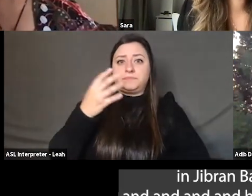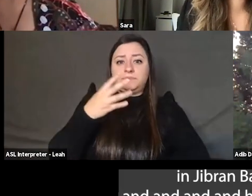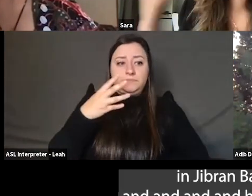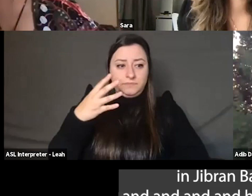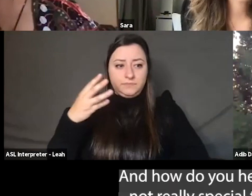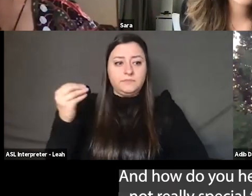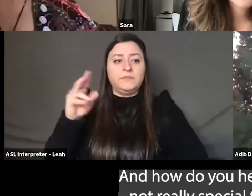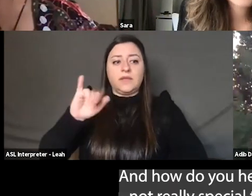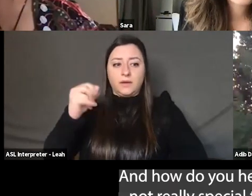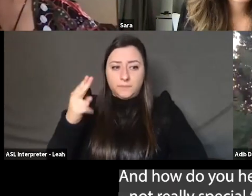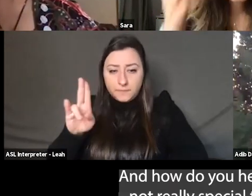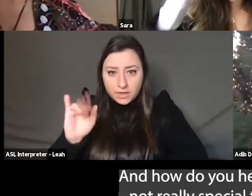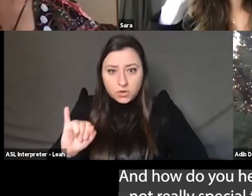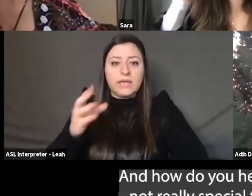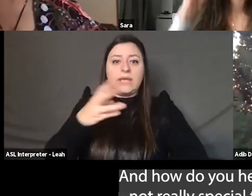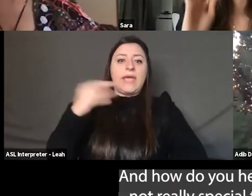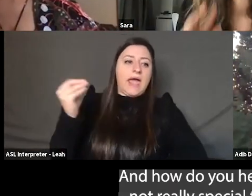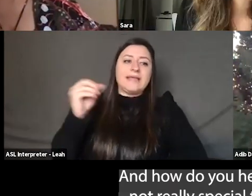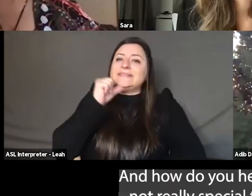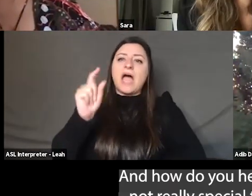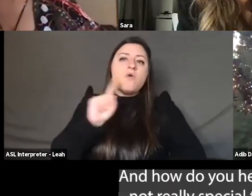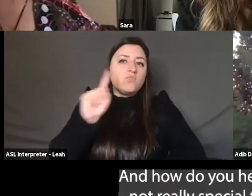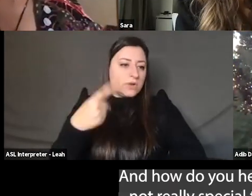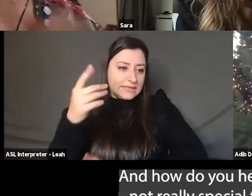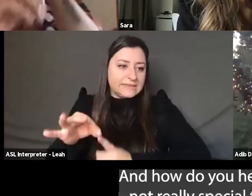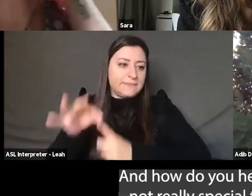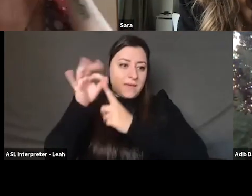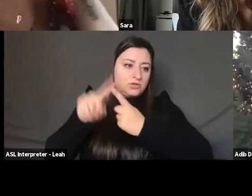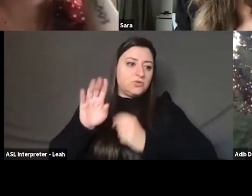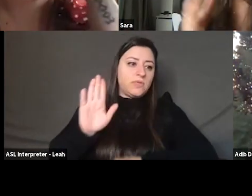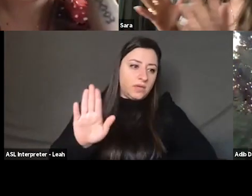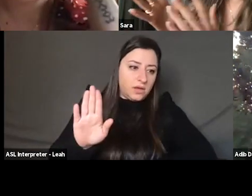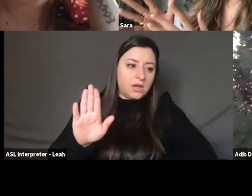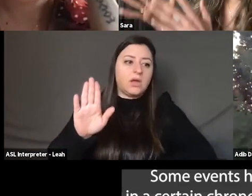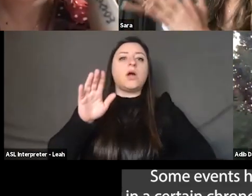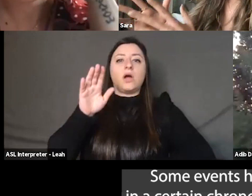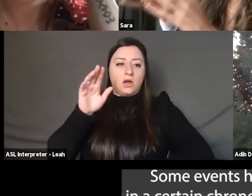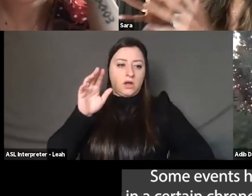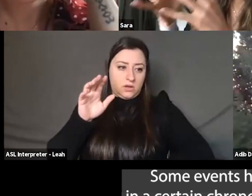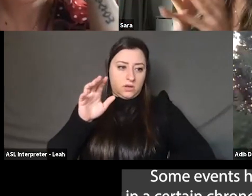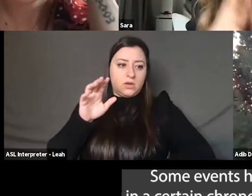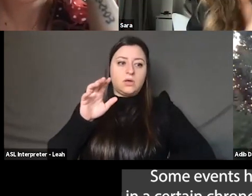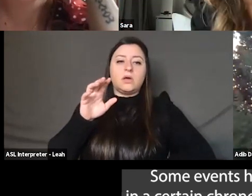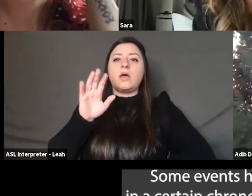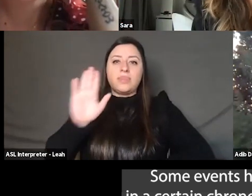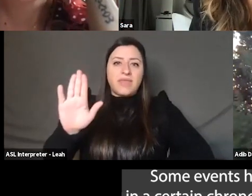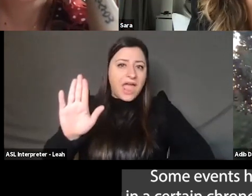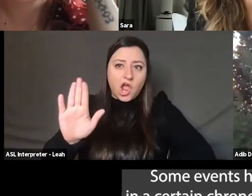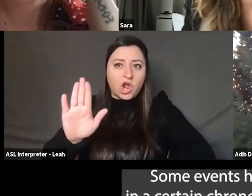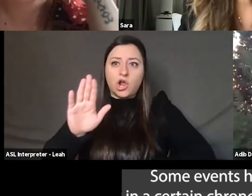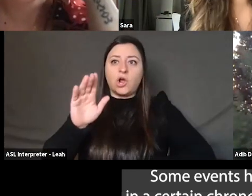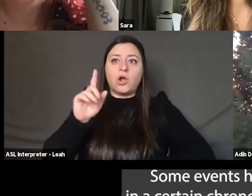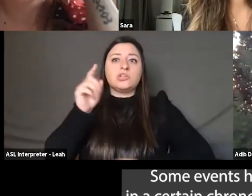and Nasrallahs and Hariris. Like, it's not really special to their DNA. Some events happened in a